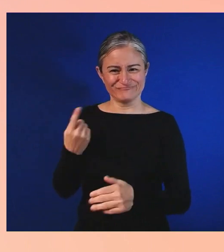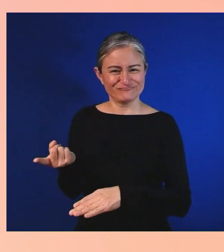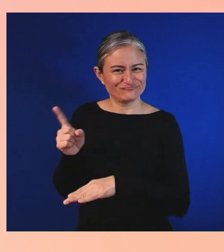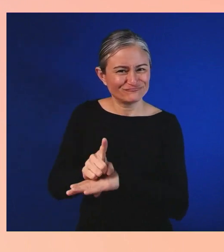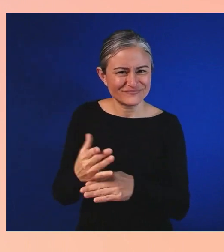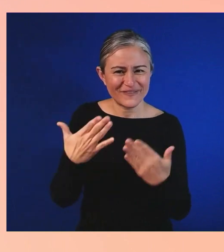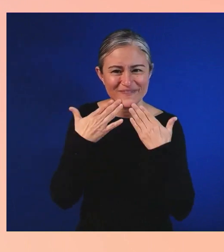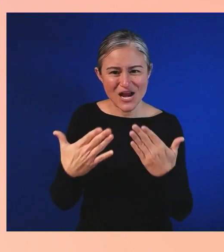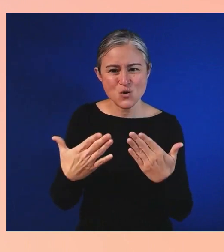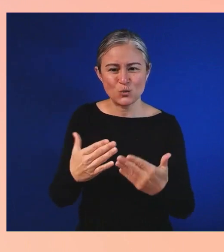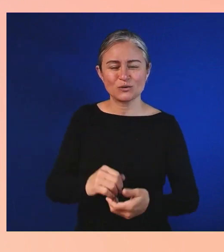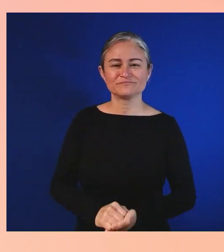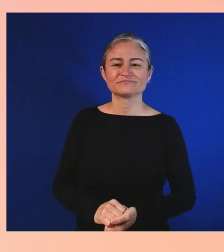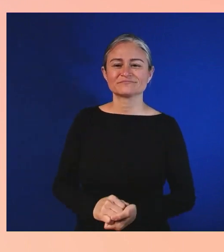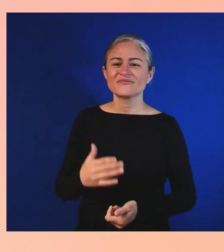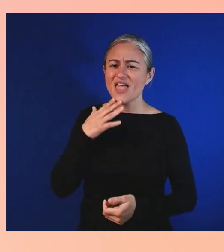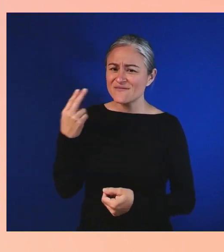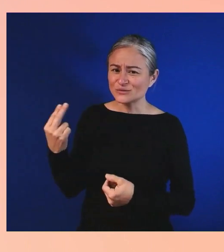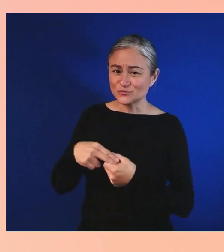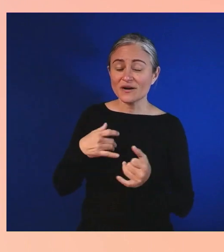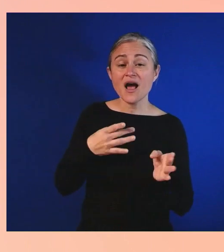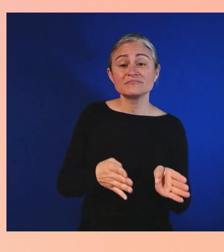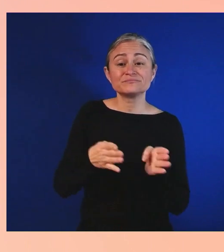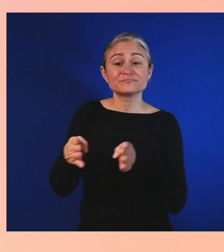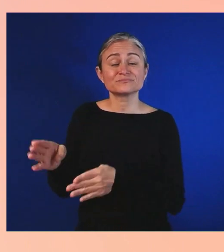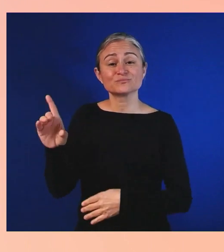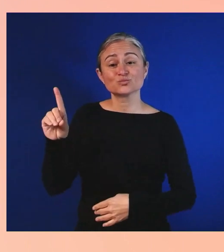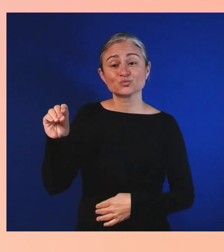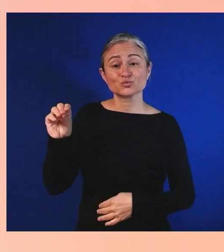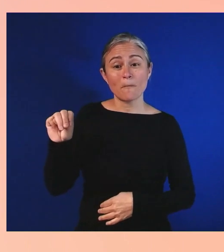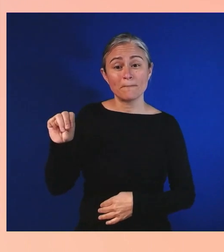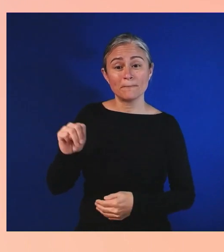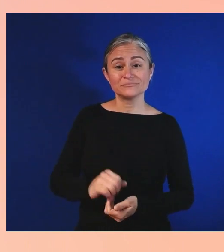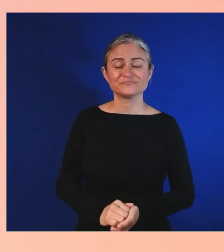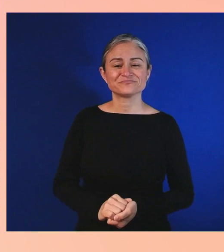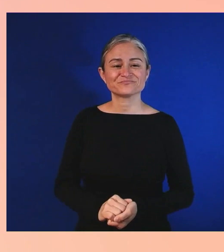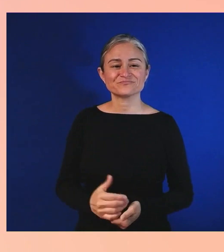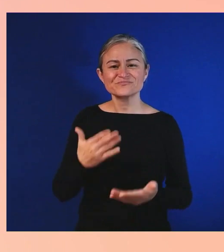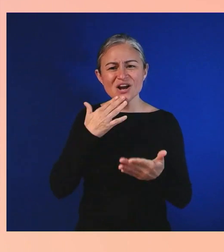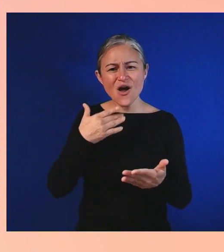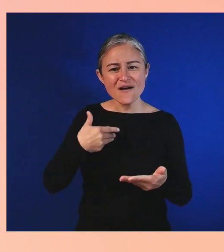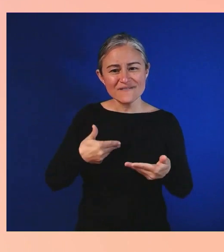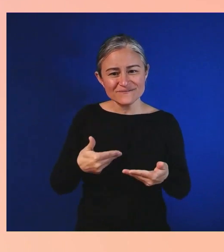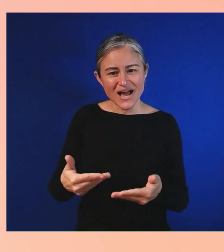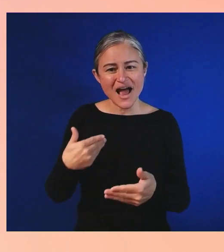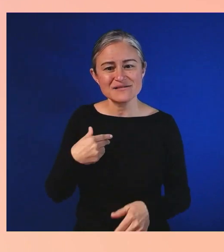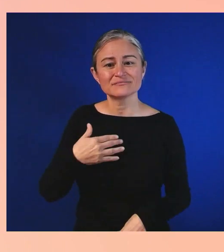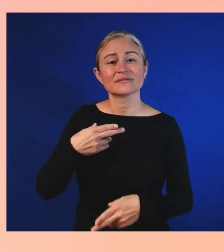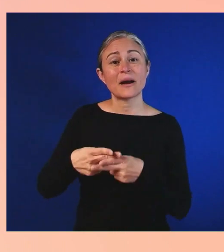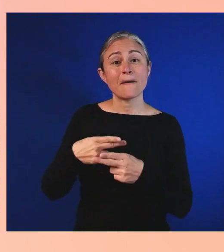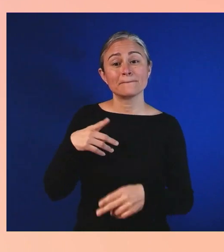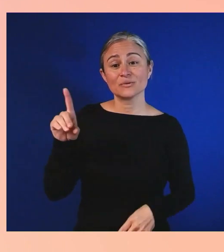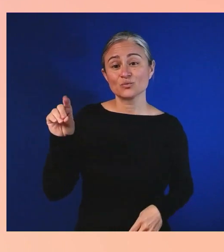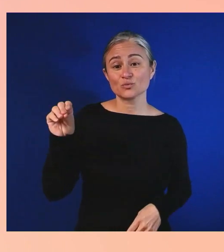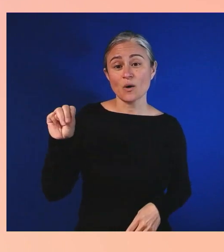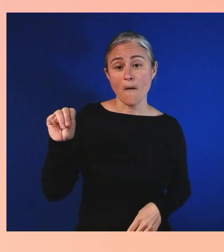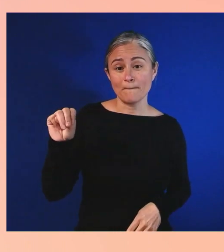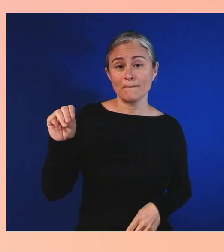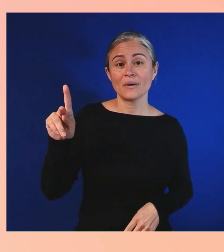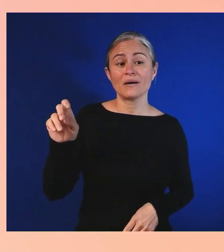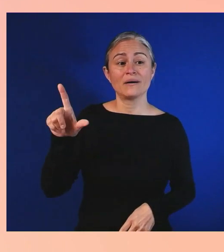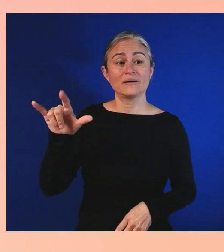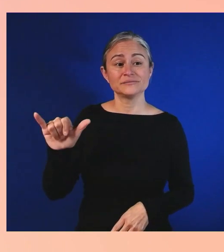Hi, everyone. Thank you for having me, Rylan and Microsoft. My name is Dom Kelly. I use he, him pronouns. I am the